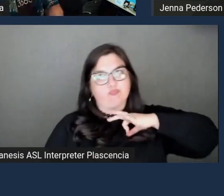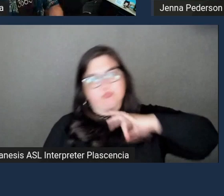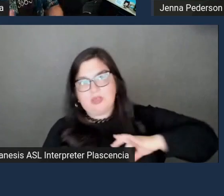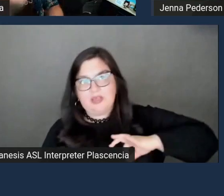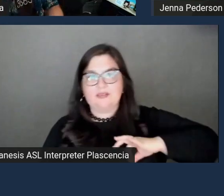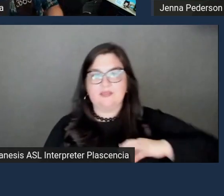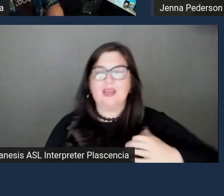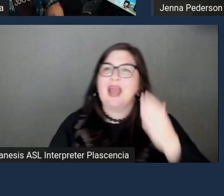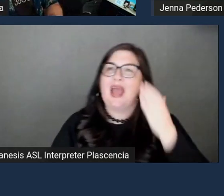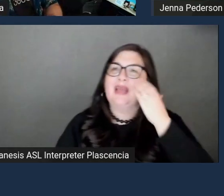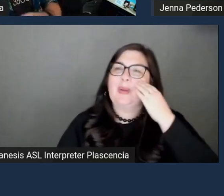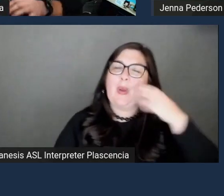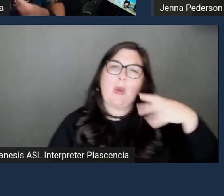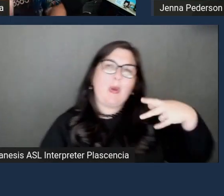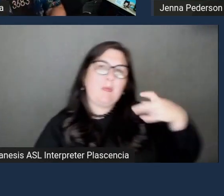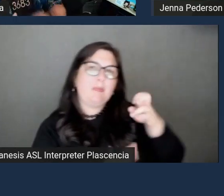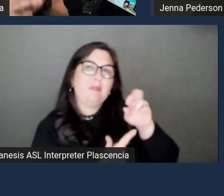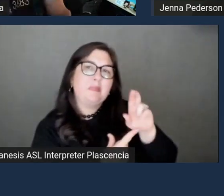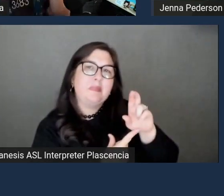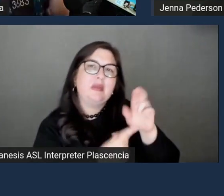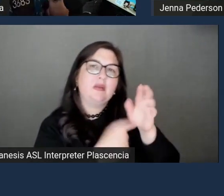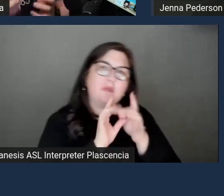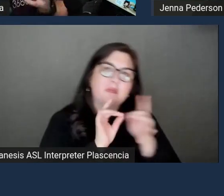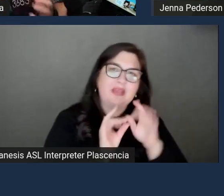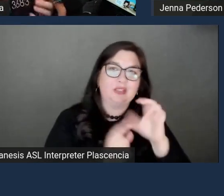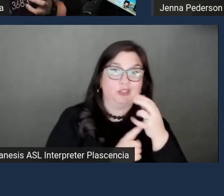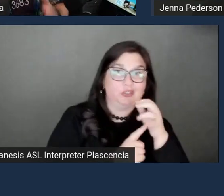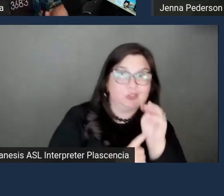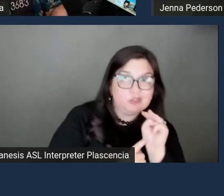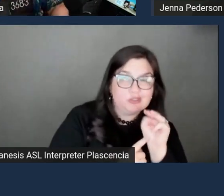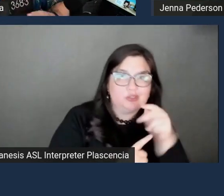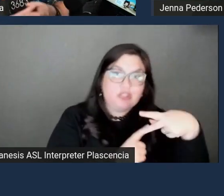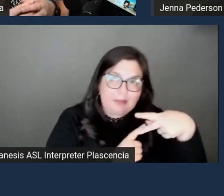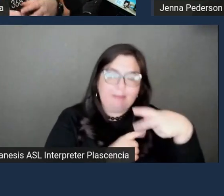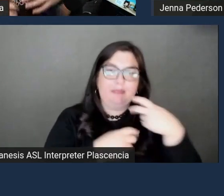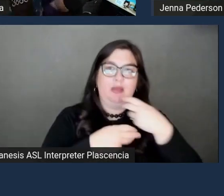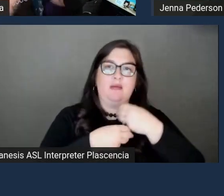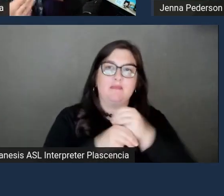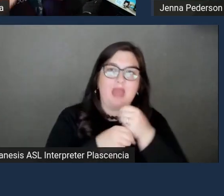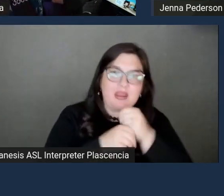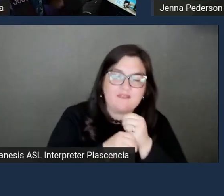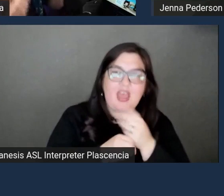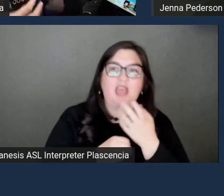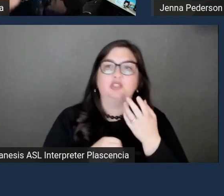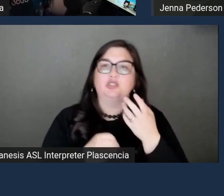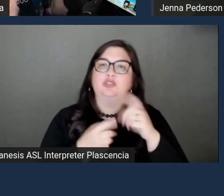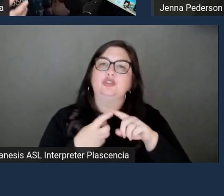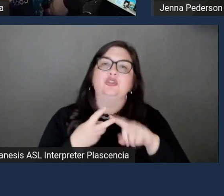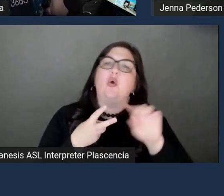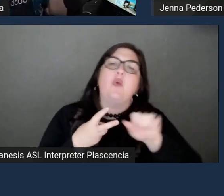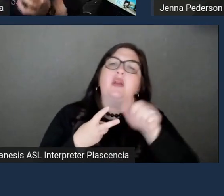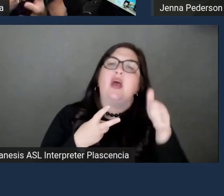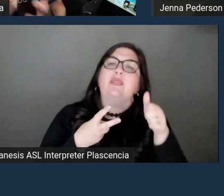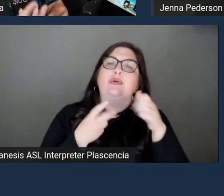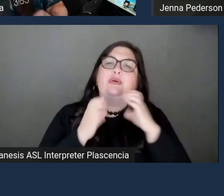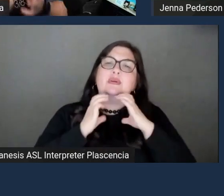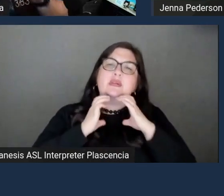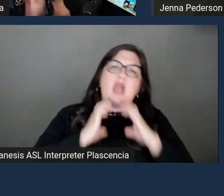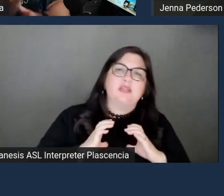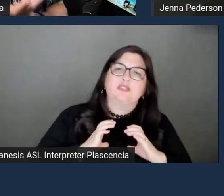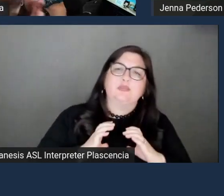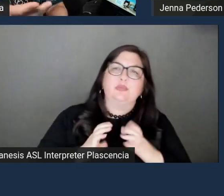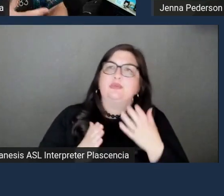Peter mentioned the chip manufacturers, like those high resolution chip images, for example. But what kind of other use cases do